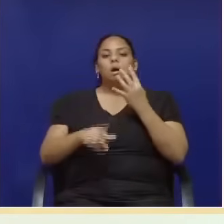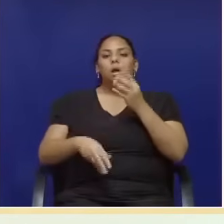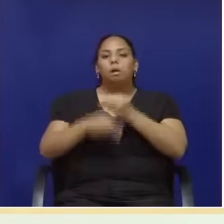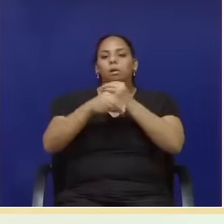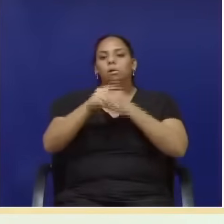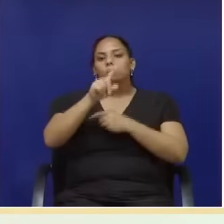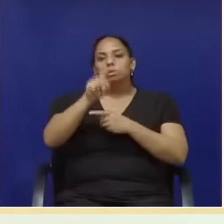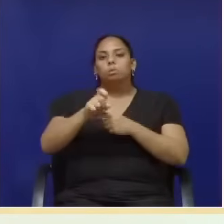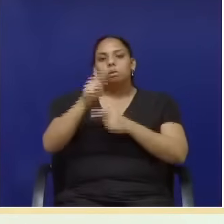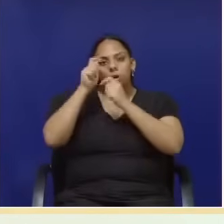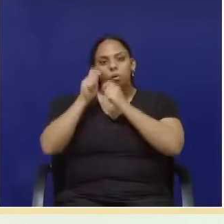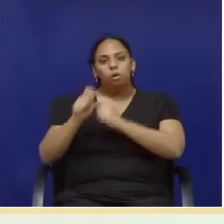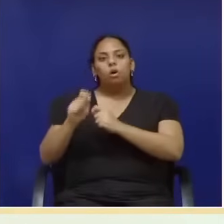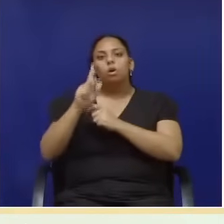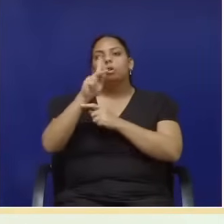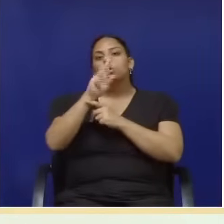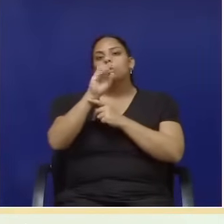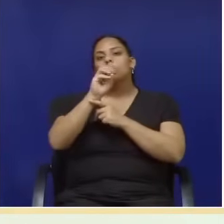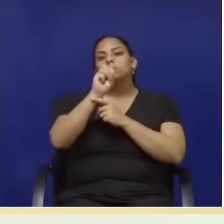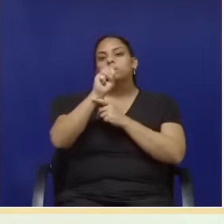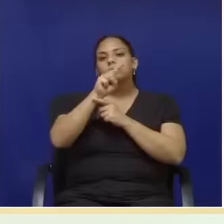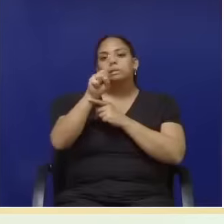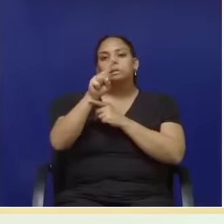by Honorable Skosana.